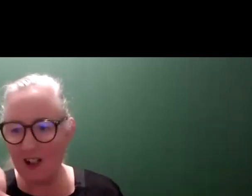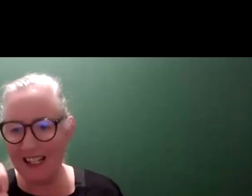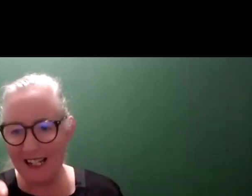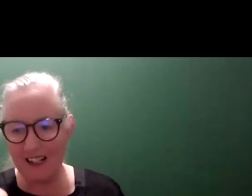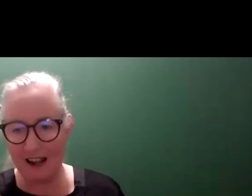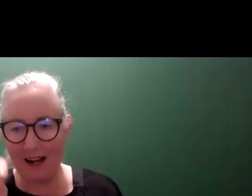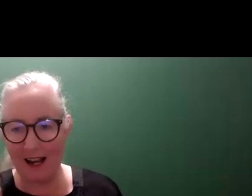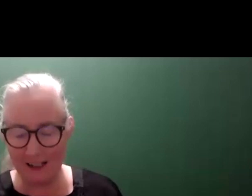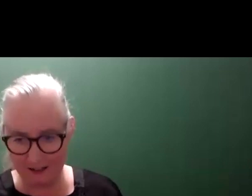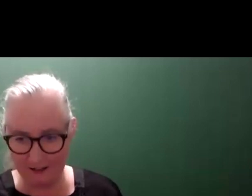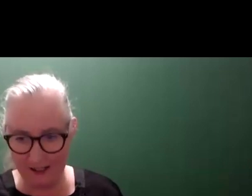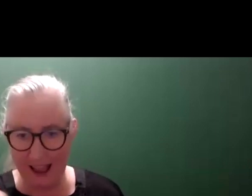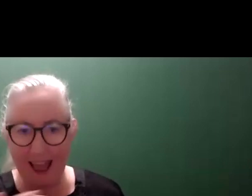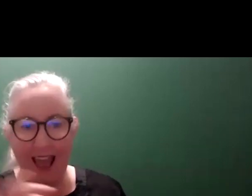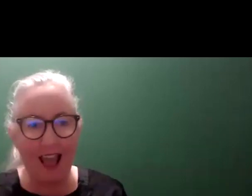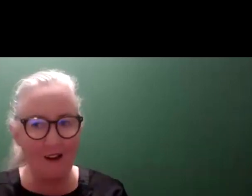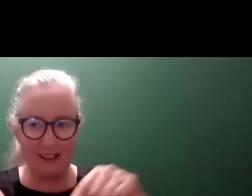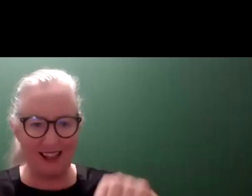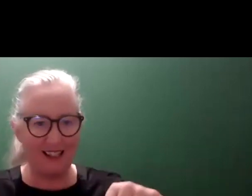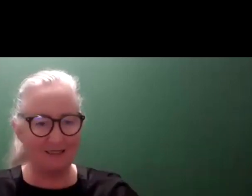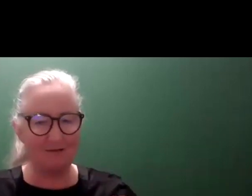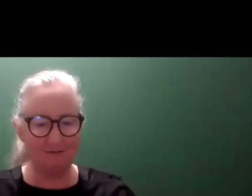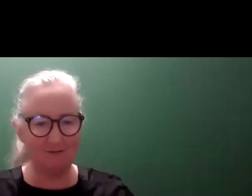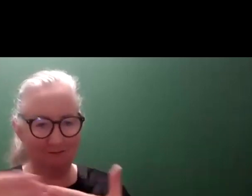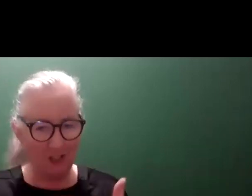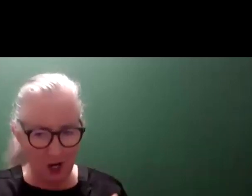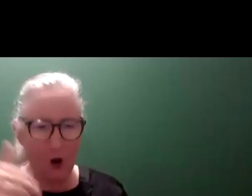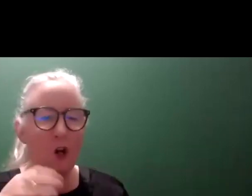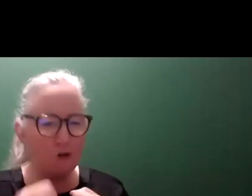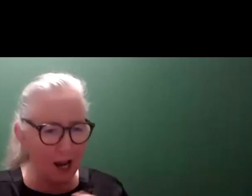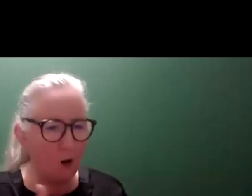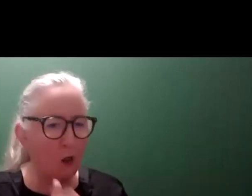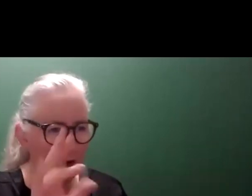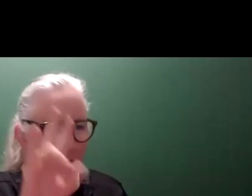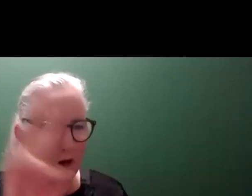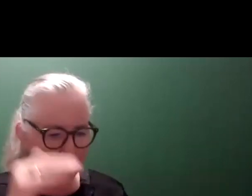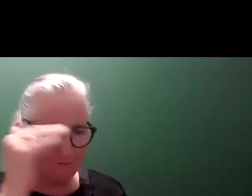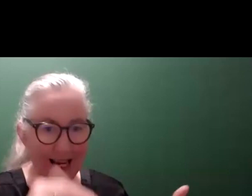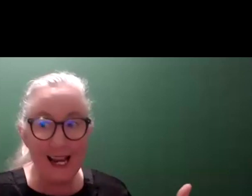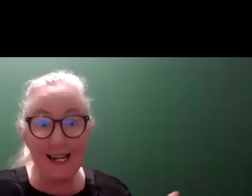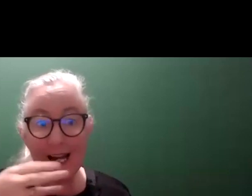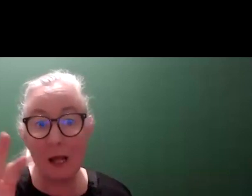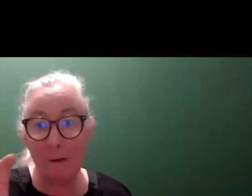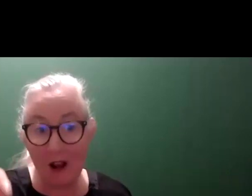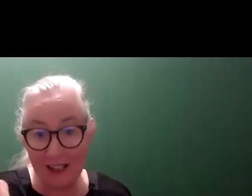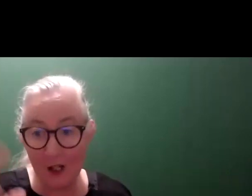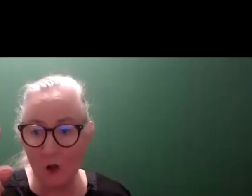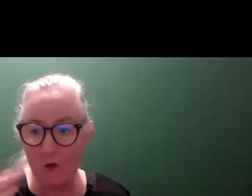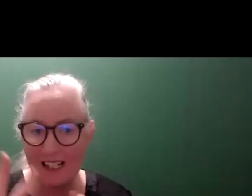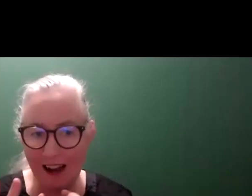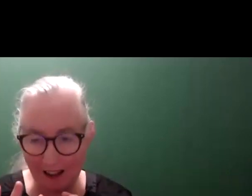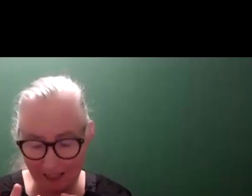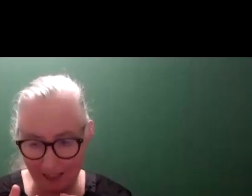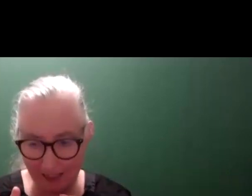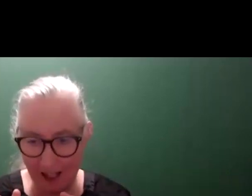national.consentpolicy@hse.ie after the session. And we'll try and cover those on next Monday, the 29th. So